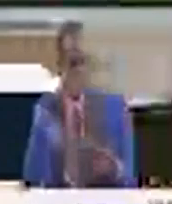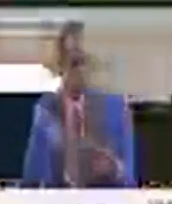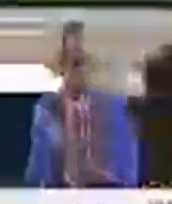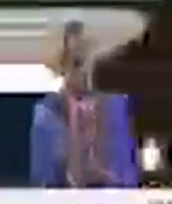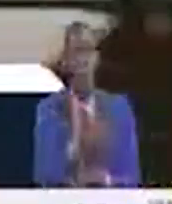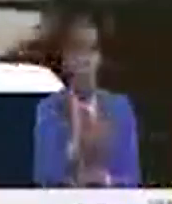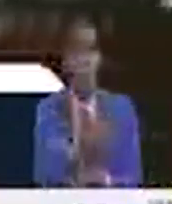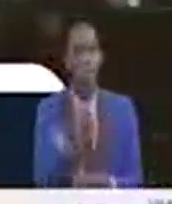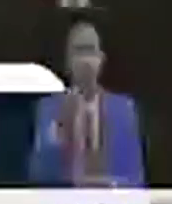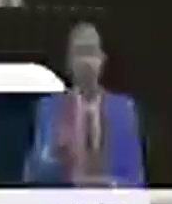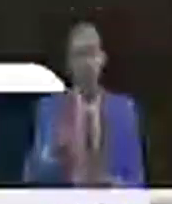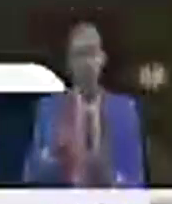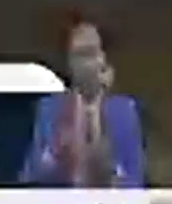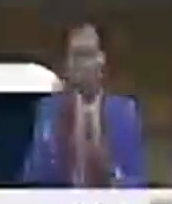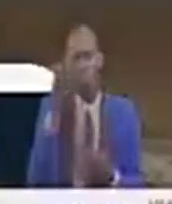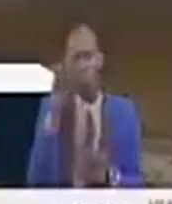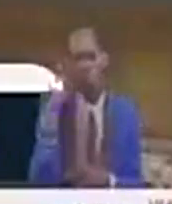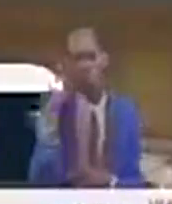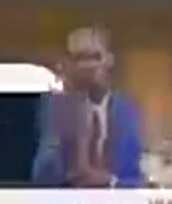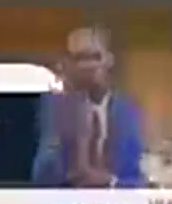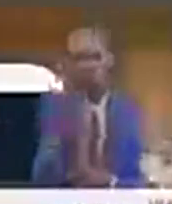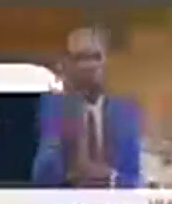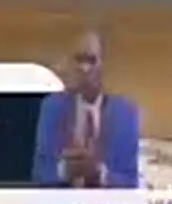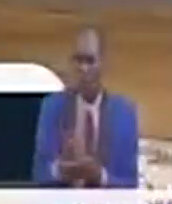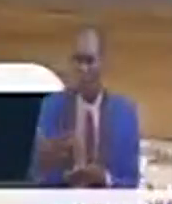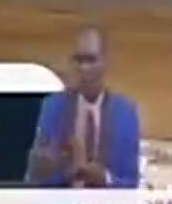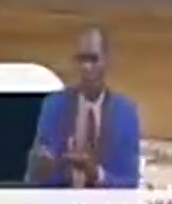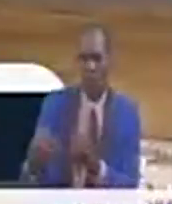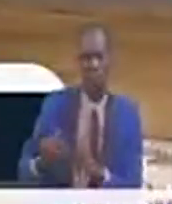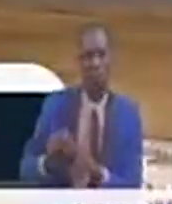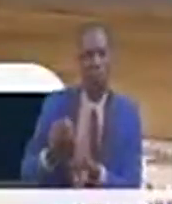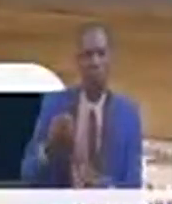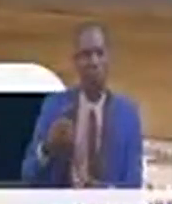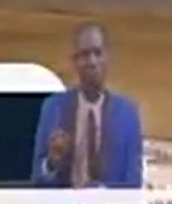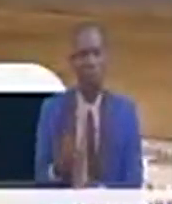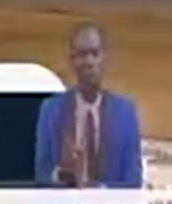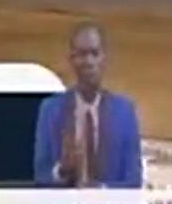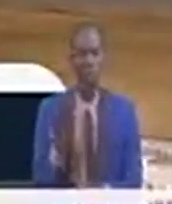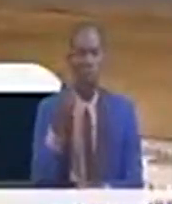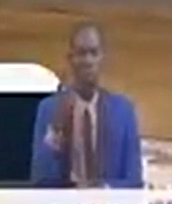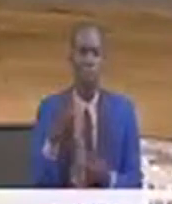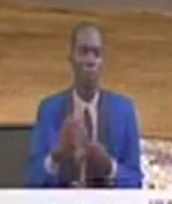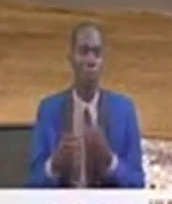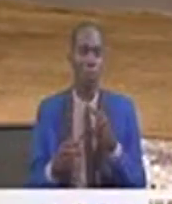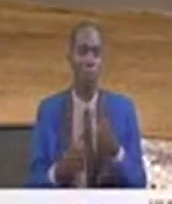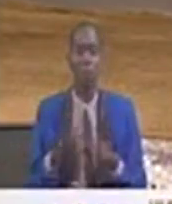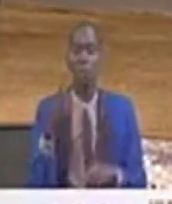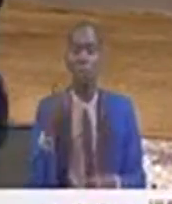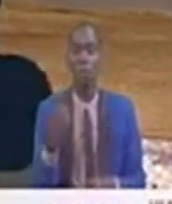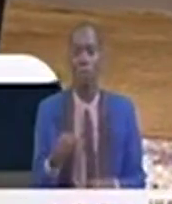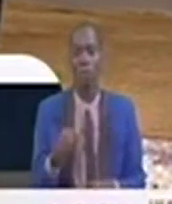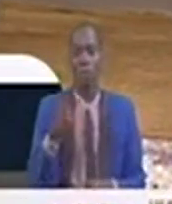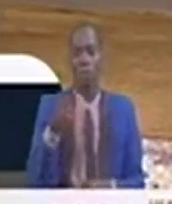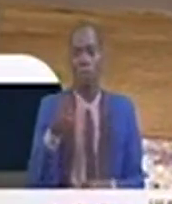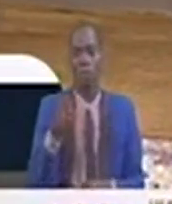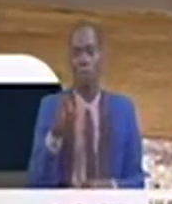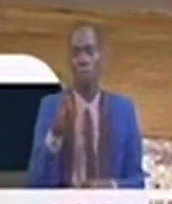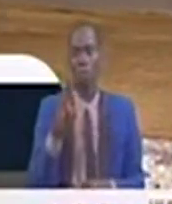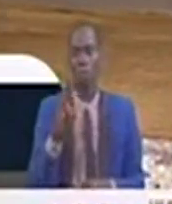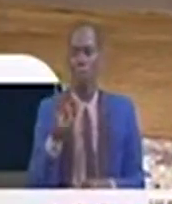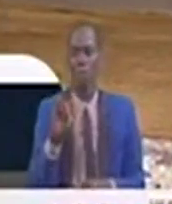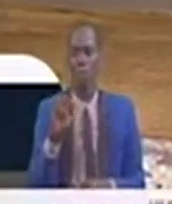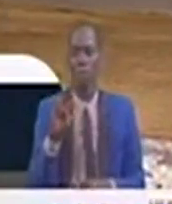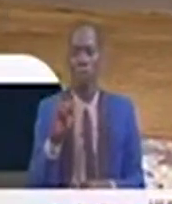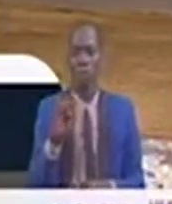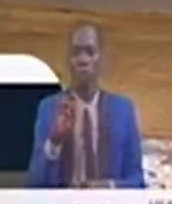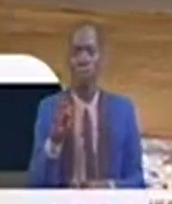the source of such violation. Number two, the ruinousness. That is, when